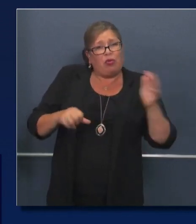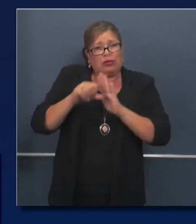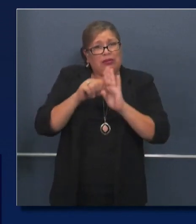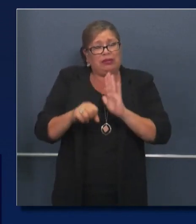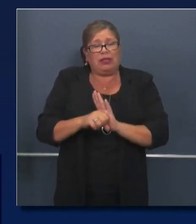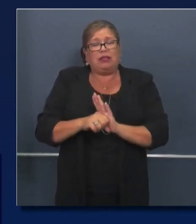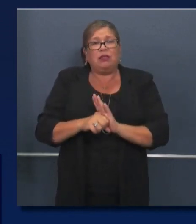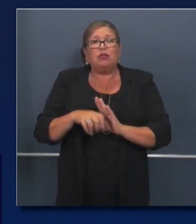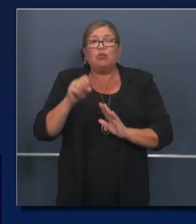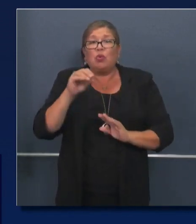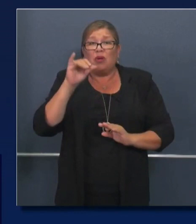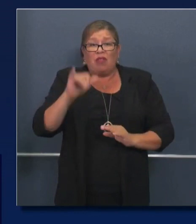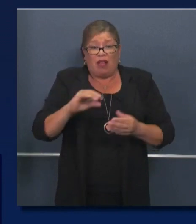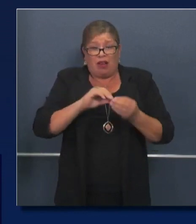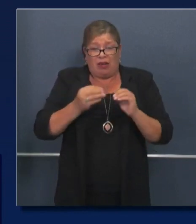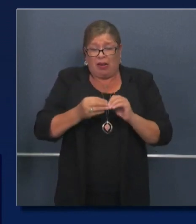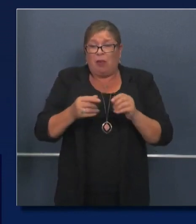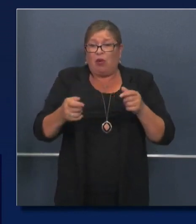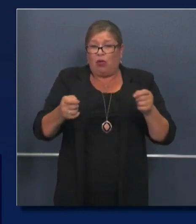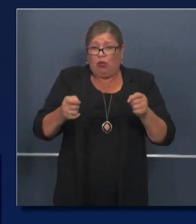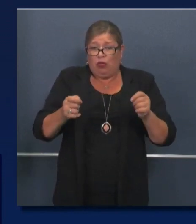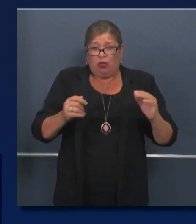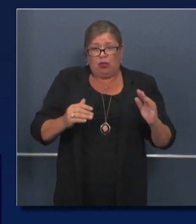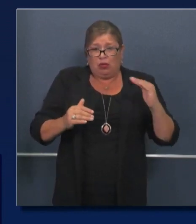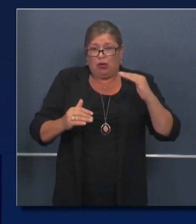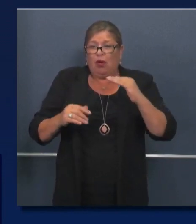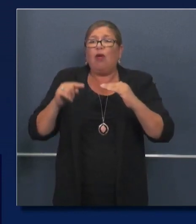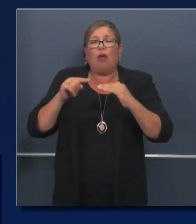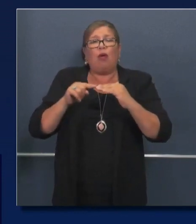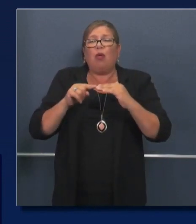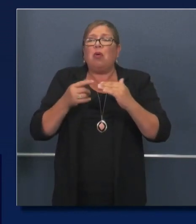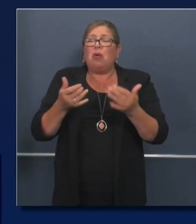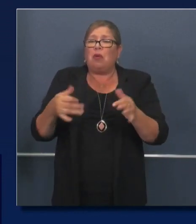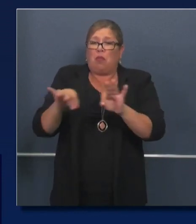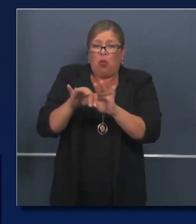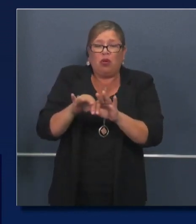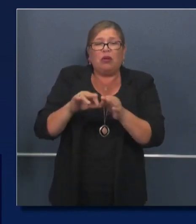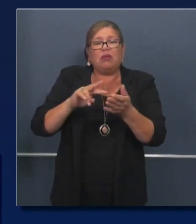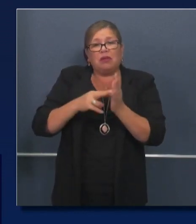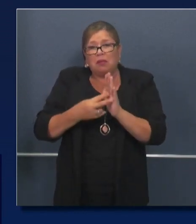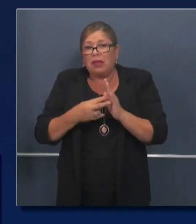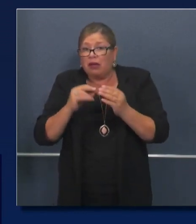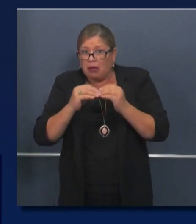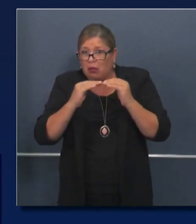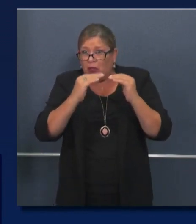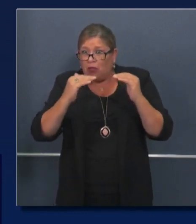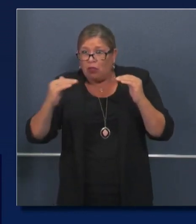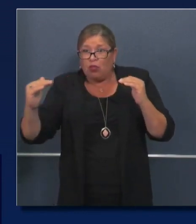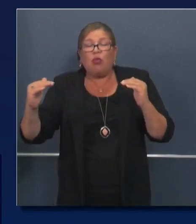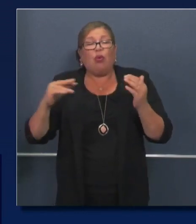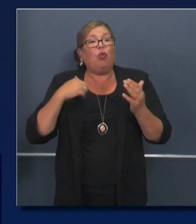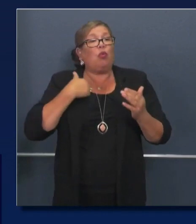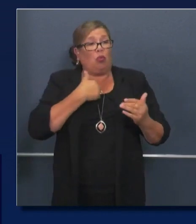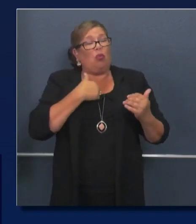incredibly important when we talk about the issue of testing. I've seen the headlines around total number of cases increasing, but